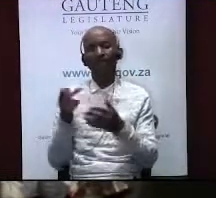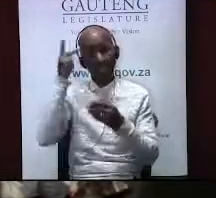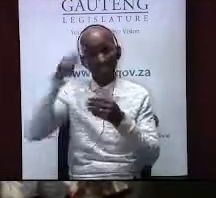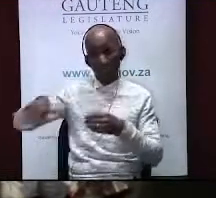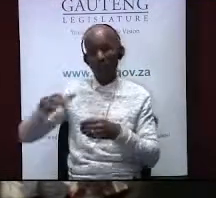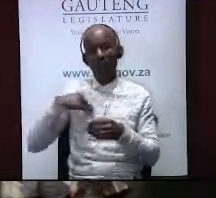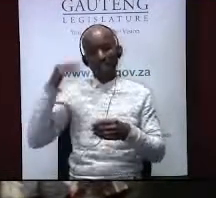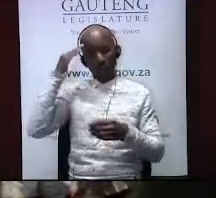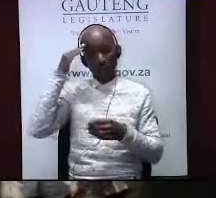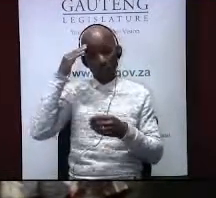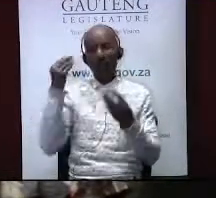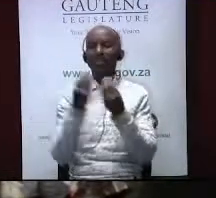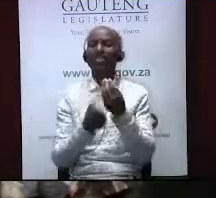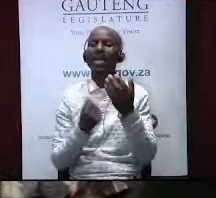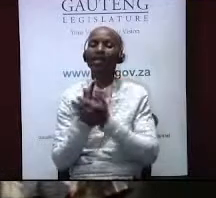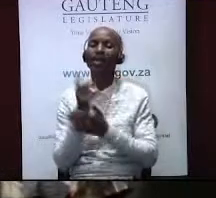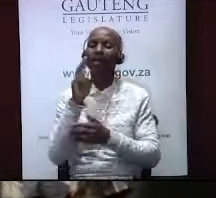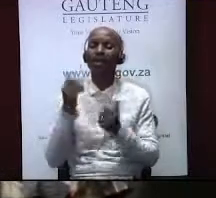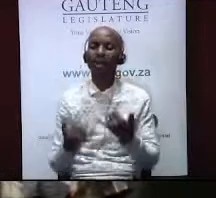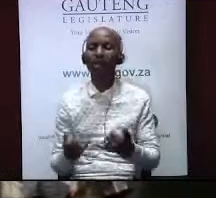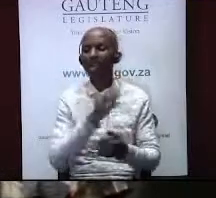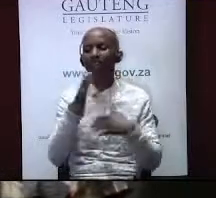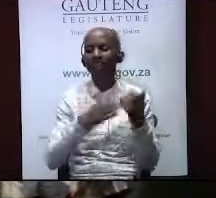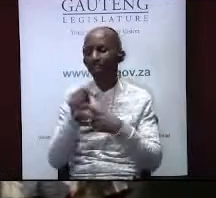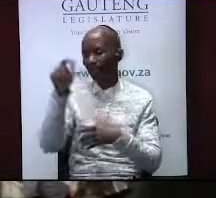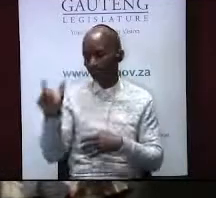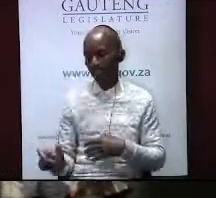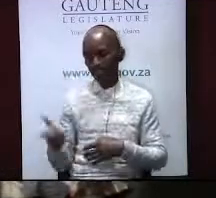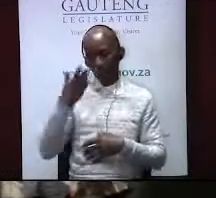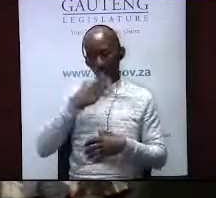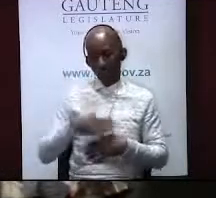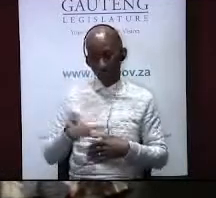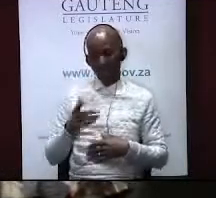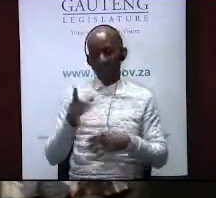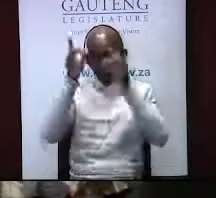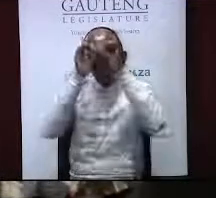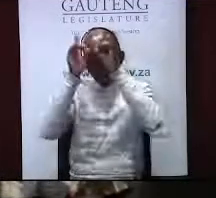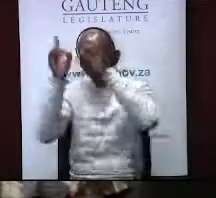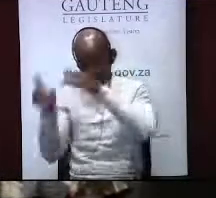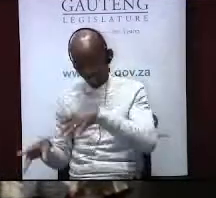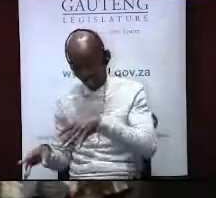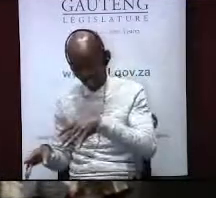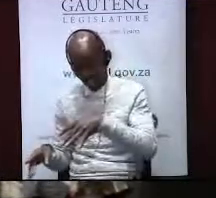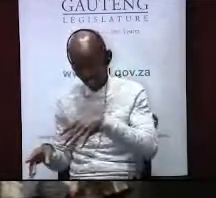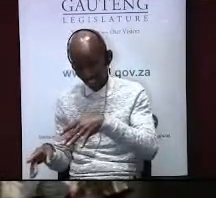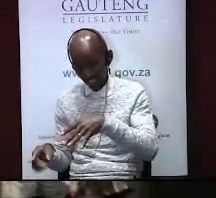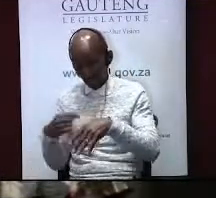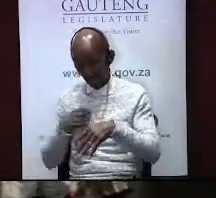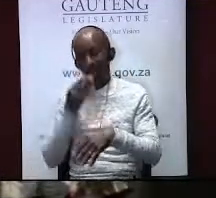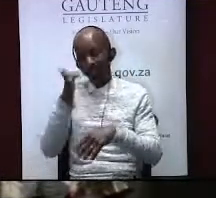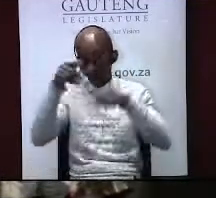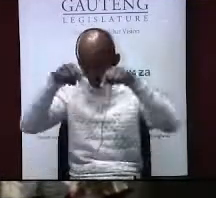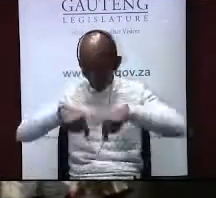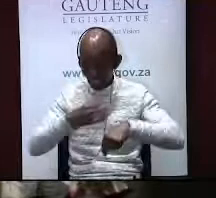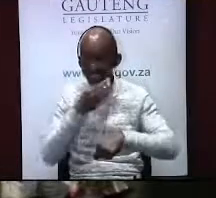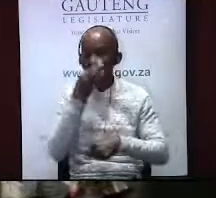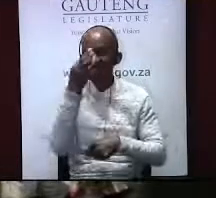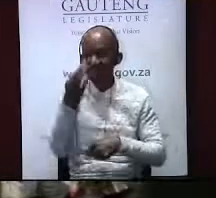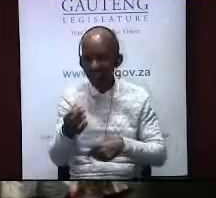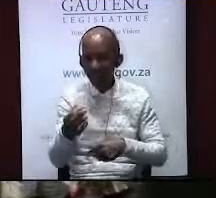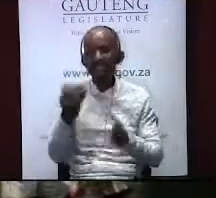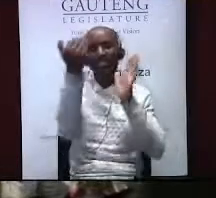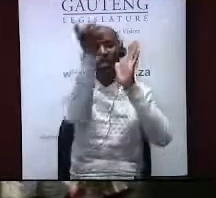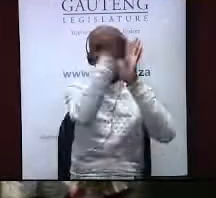their neighbors what is happening. So if anybody wants that information, which it is what I'm here for, to just say, there